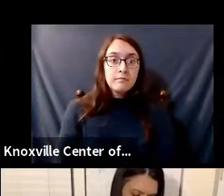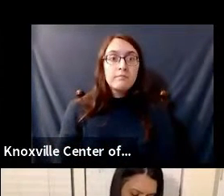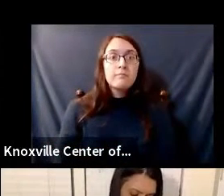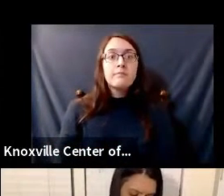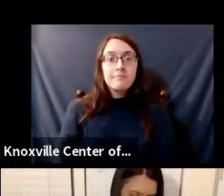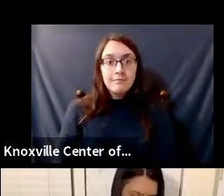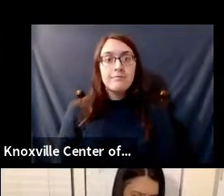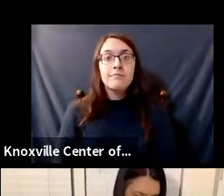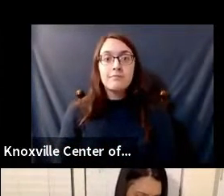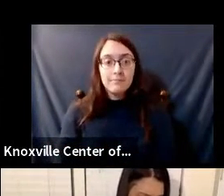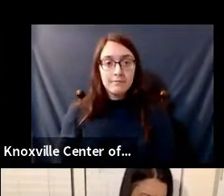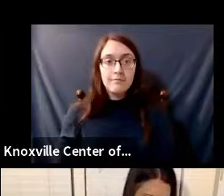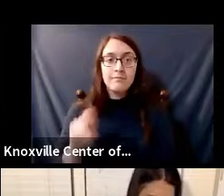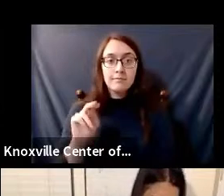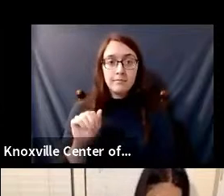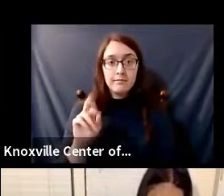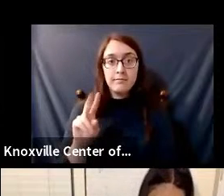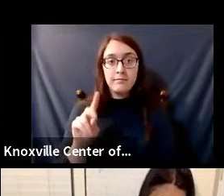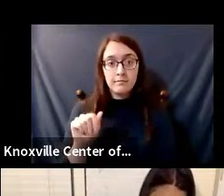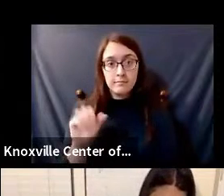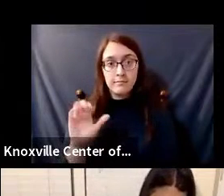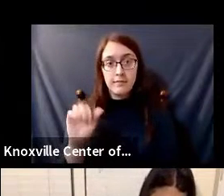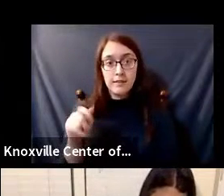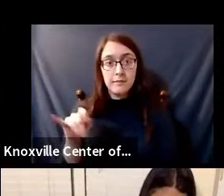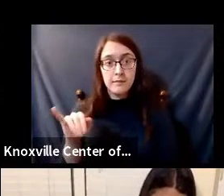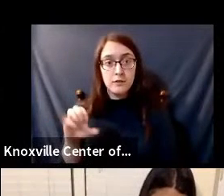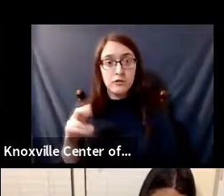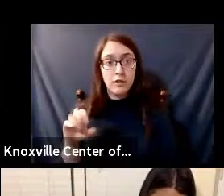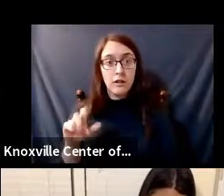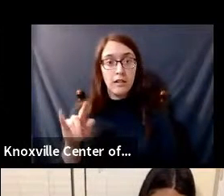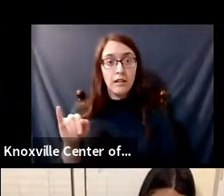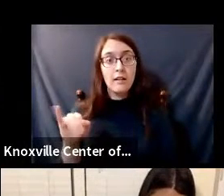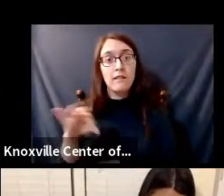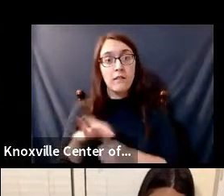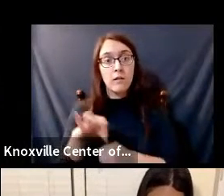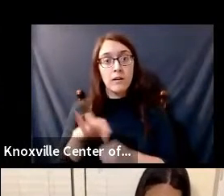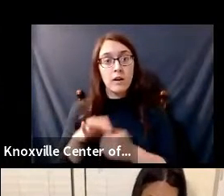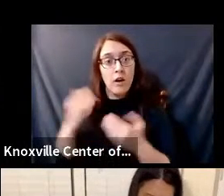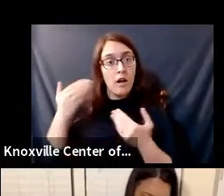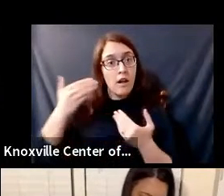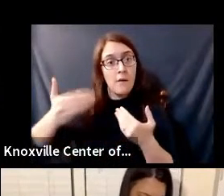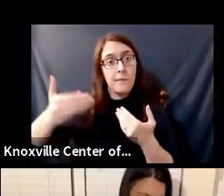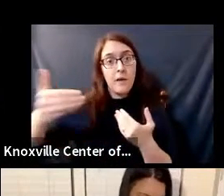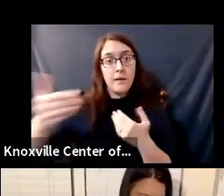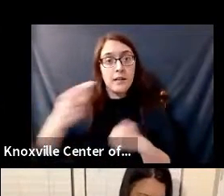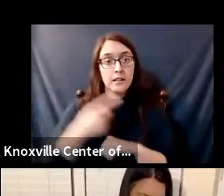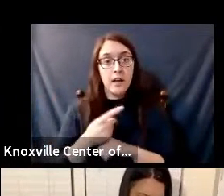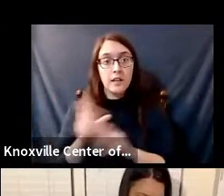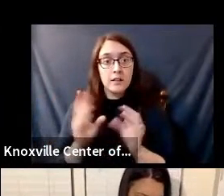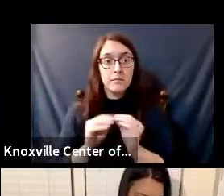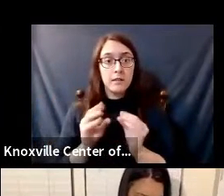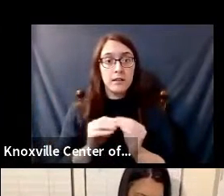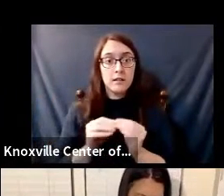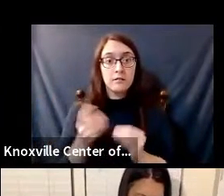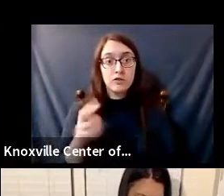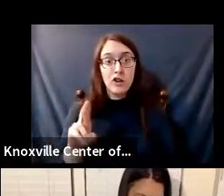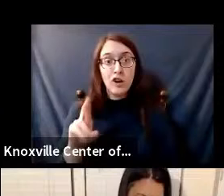Yes, this is Narda Capiccelli, and we're voting on the upcoming dates of meetings. Dr.